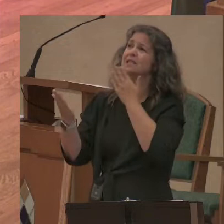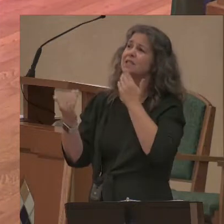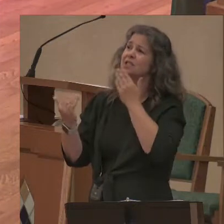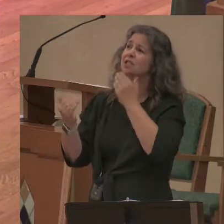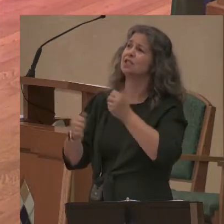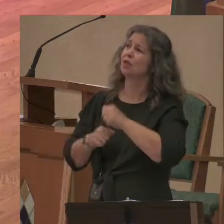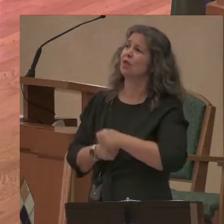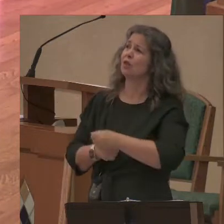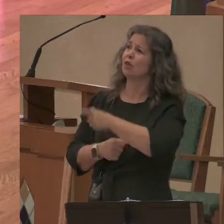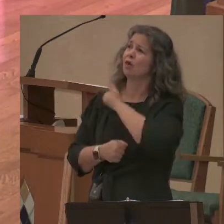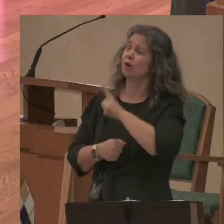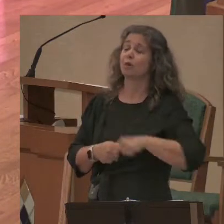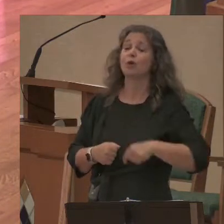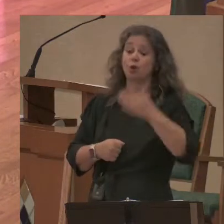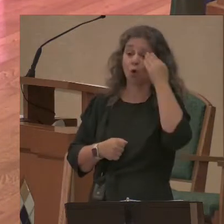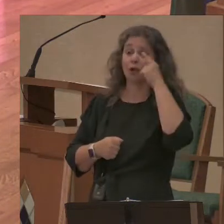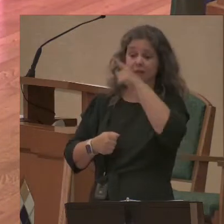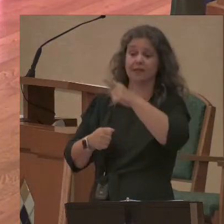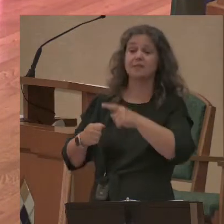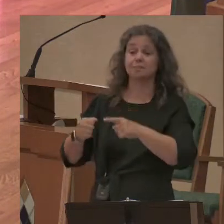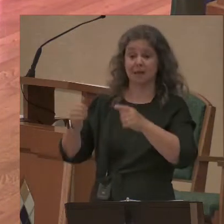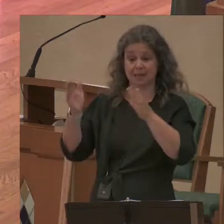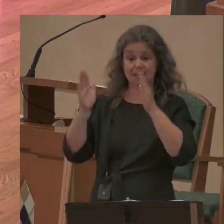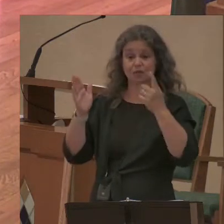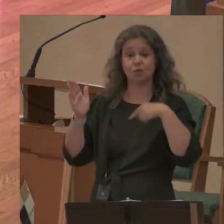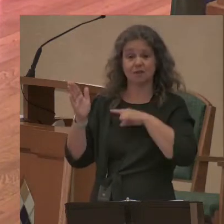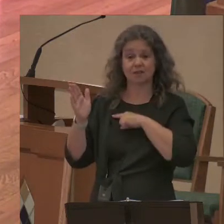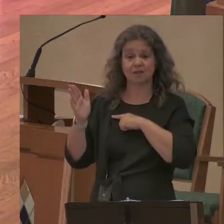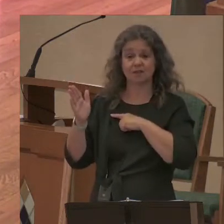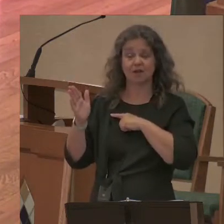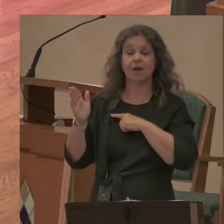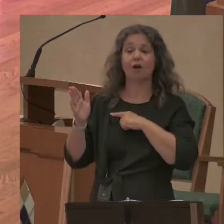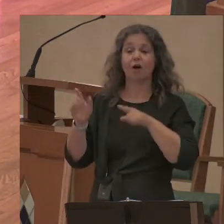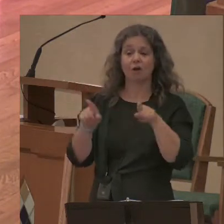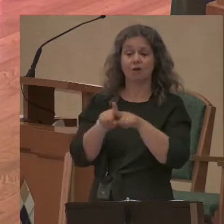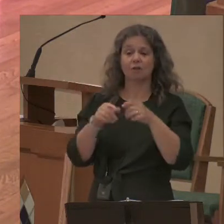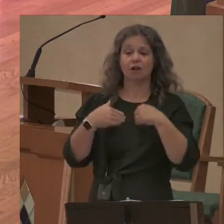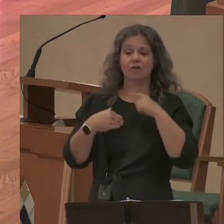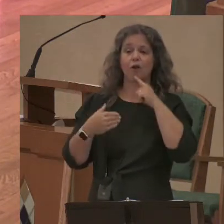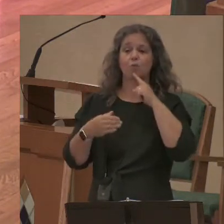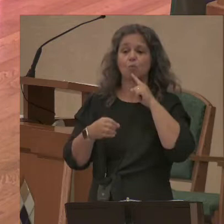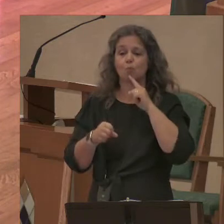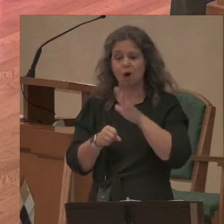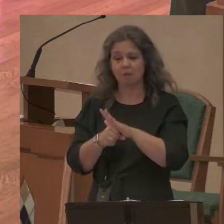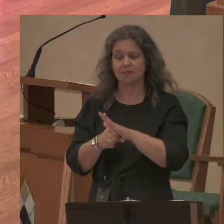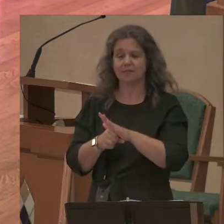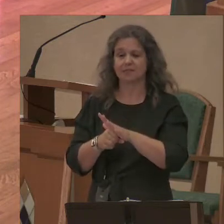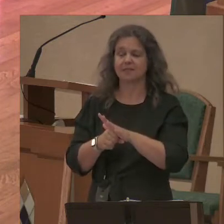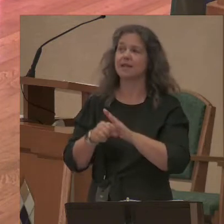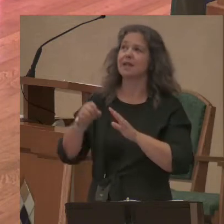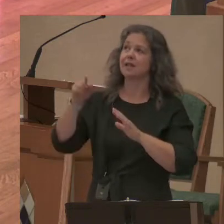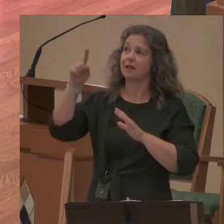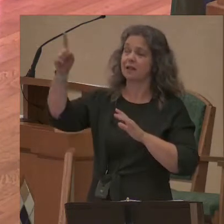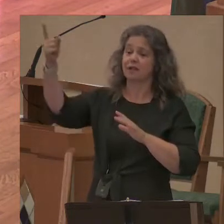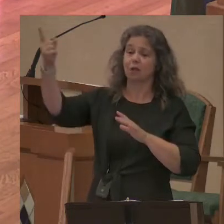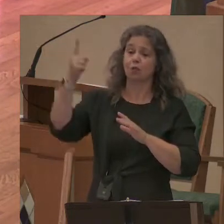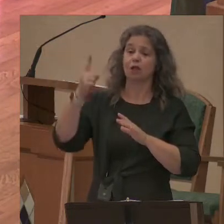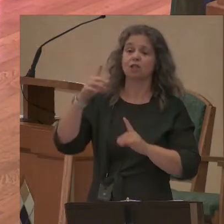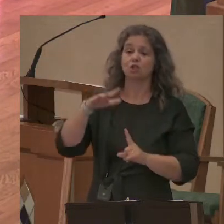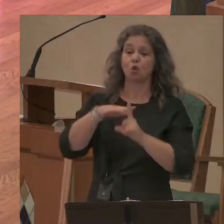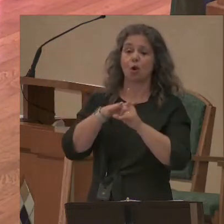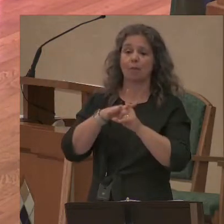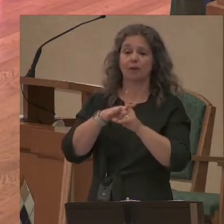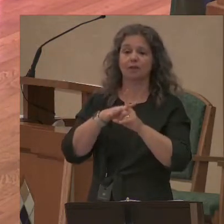he listens to our voice. And we also have a promise that God is going to show up here in worship, in